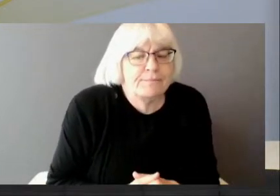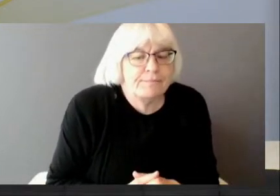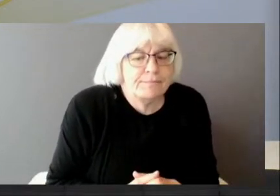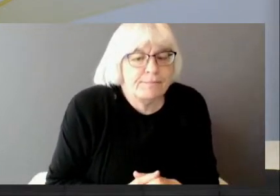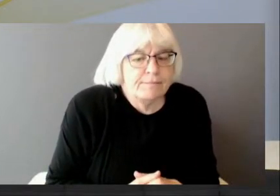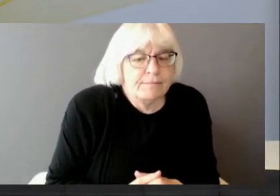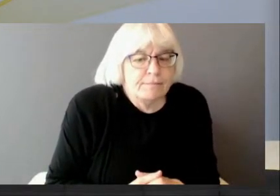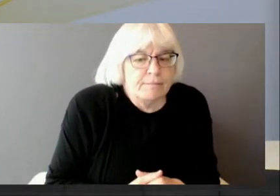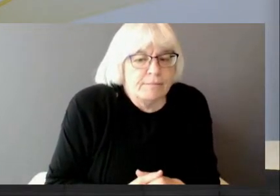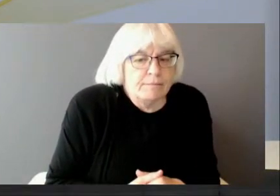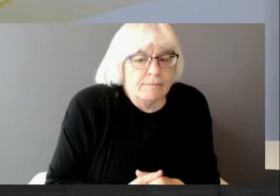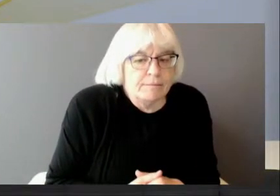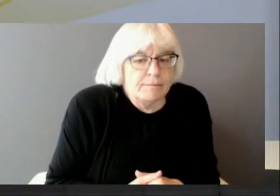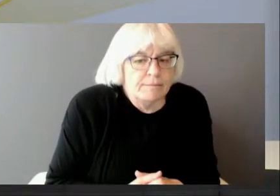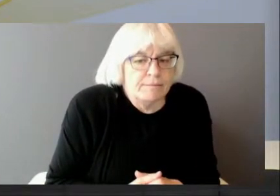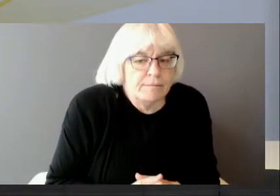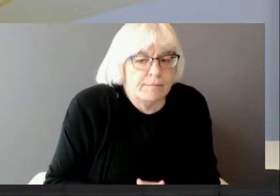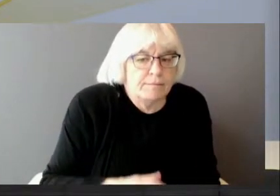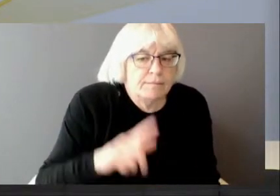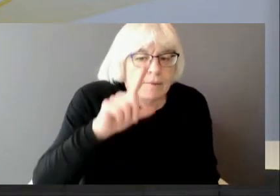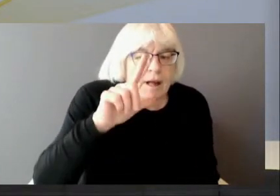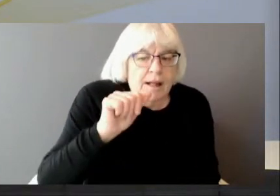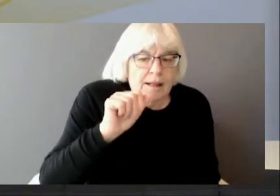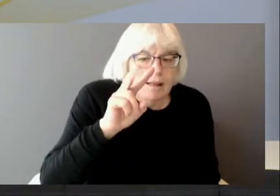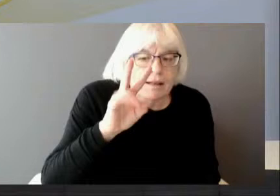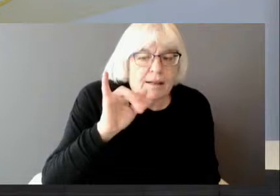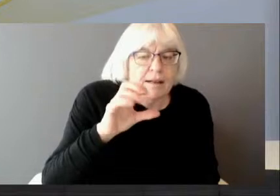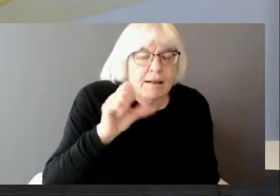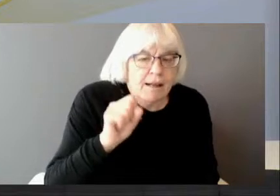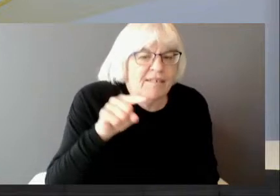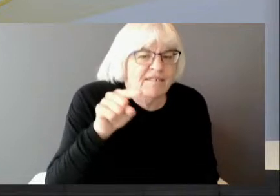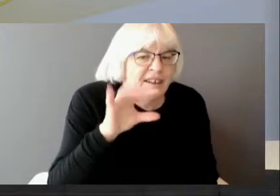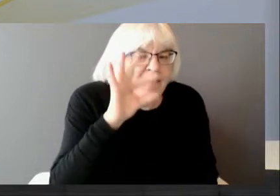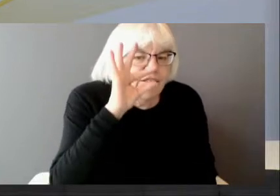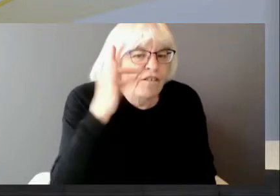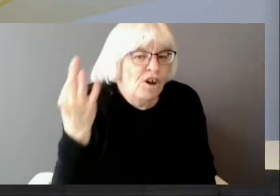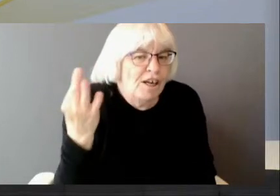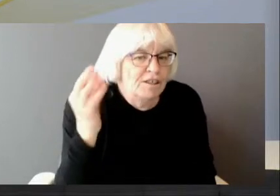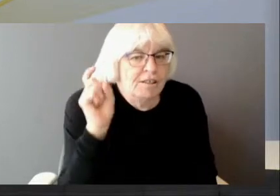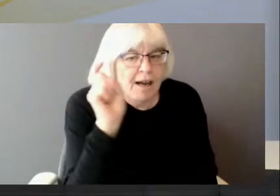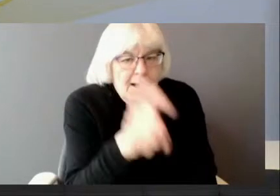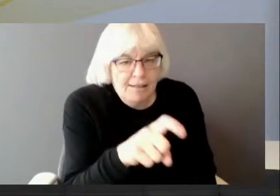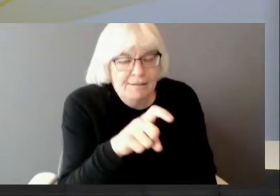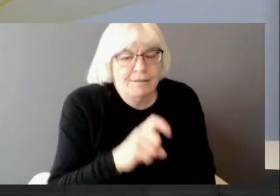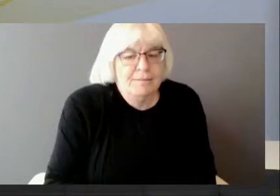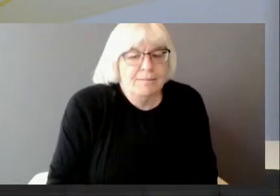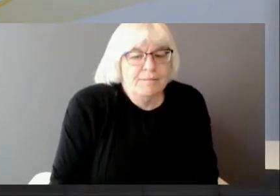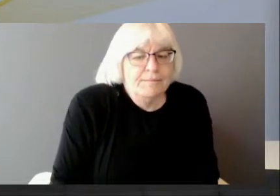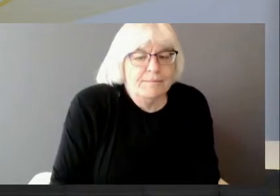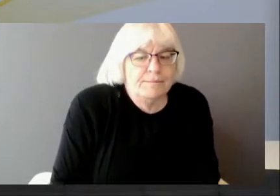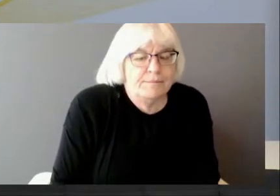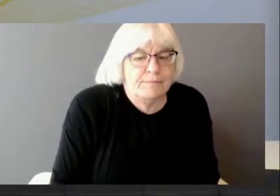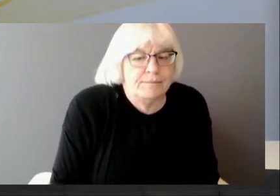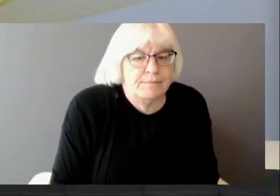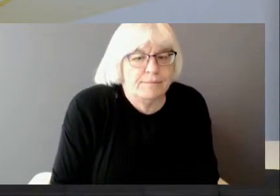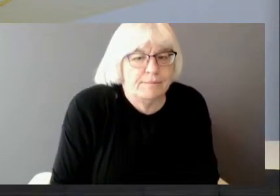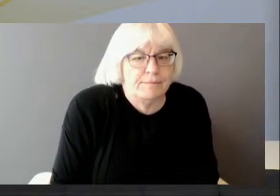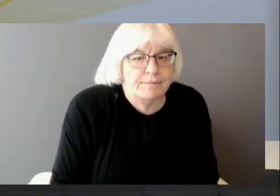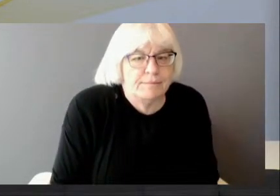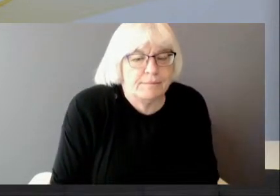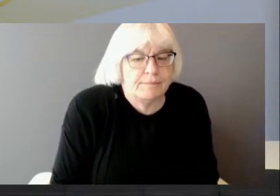Bonjour, Dr Morrison. J'avais une question sur ce que vous avez expliqué pour les restrictions concernant